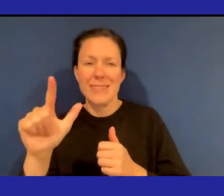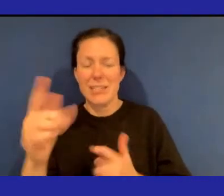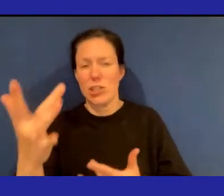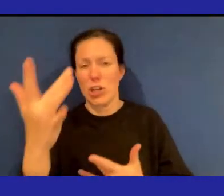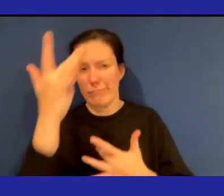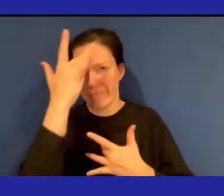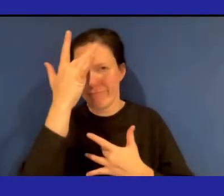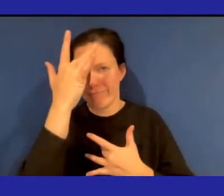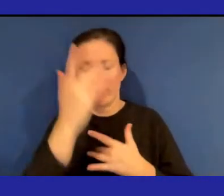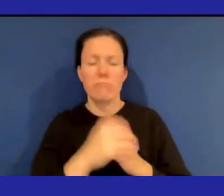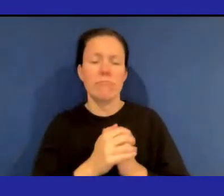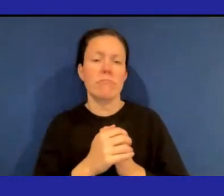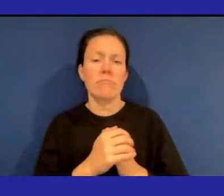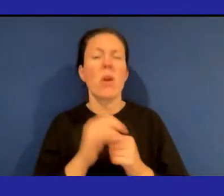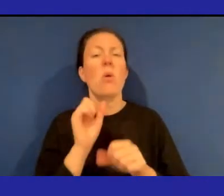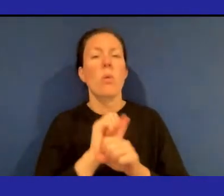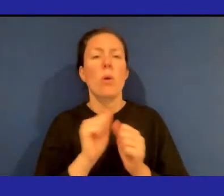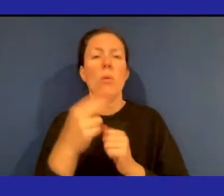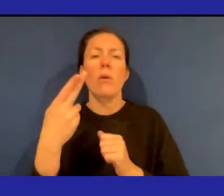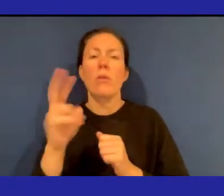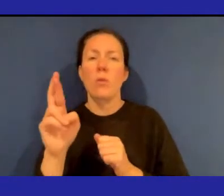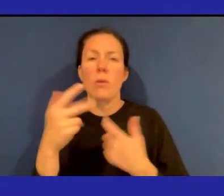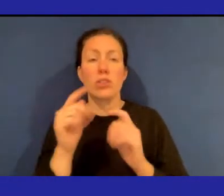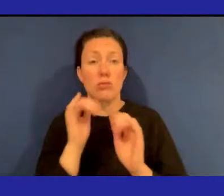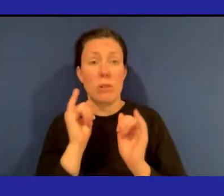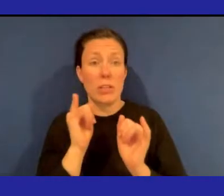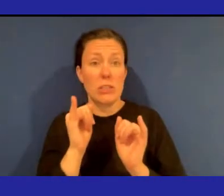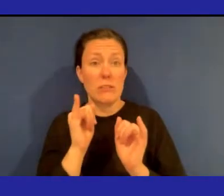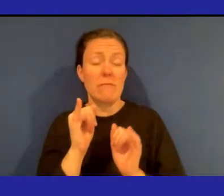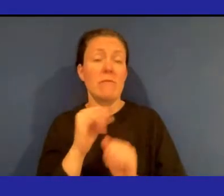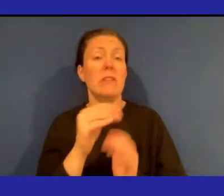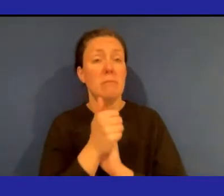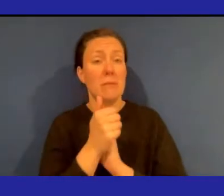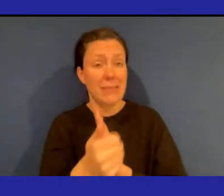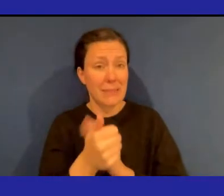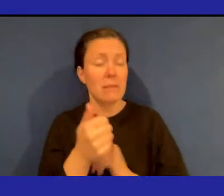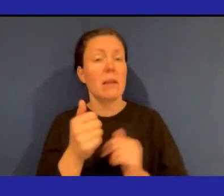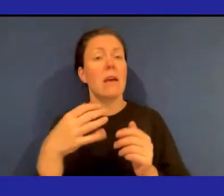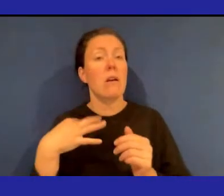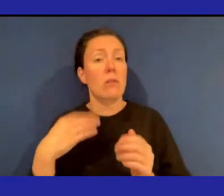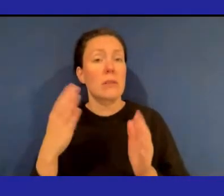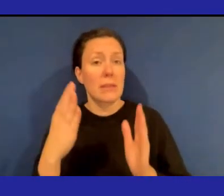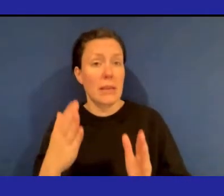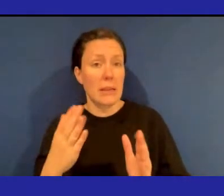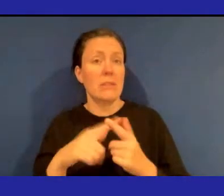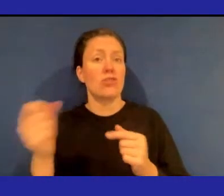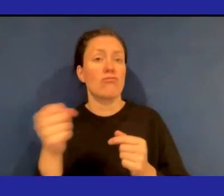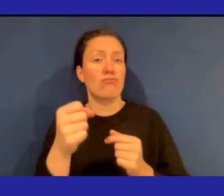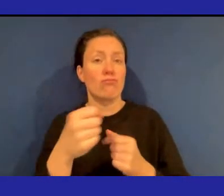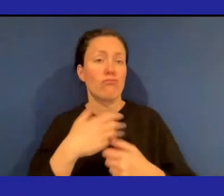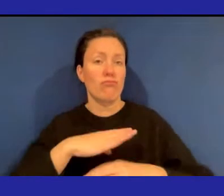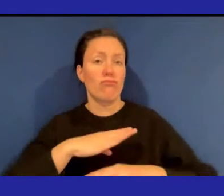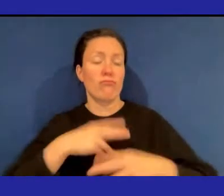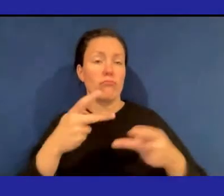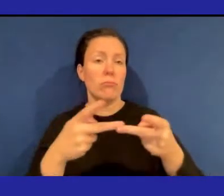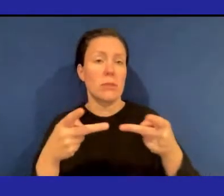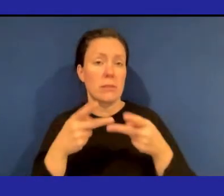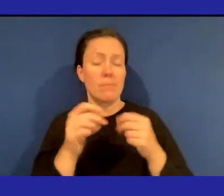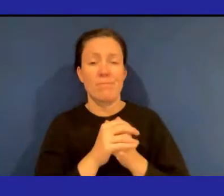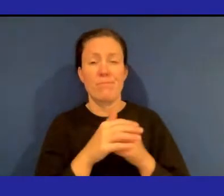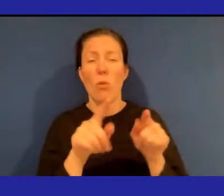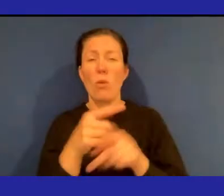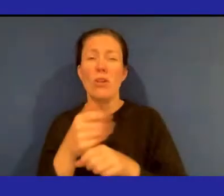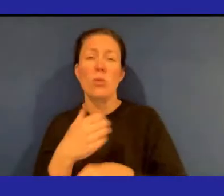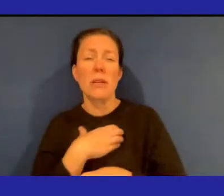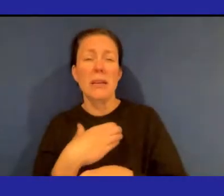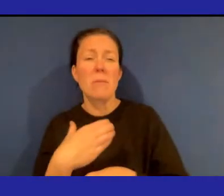with HR to interview qualified candidates to fill all vacancies. We also received complaints about